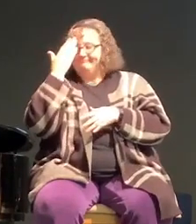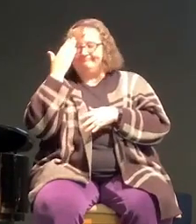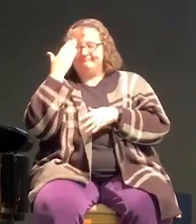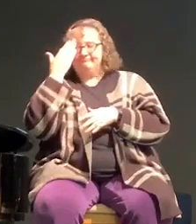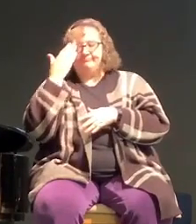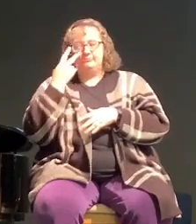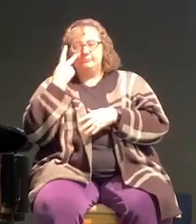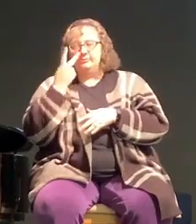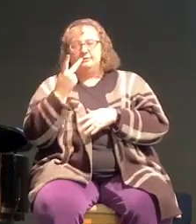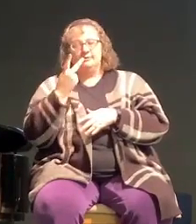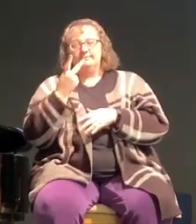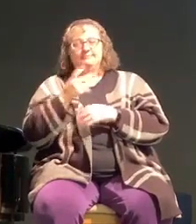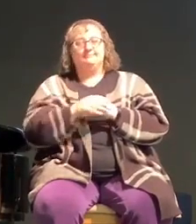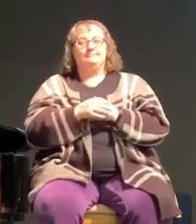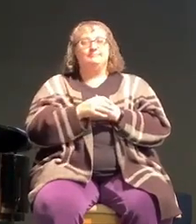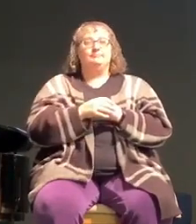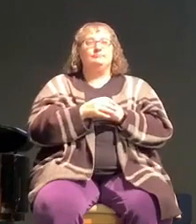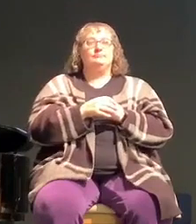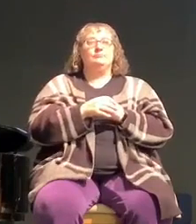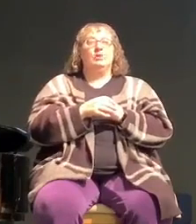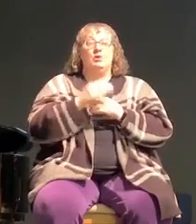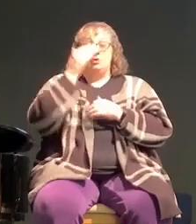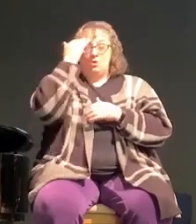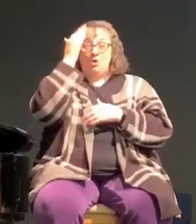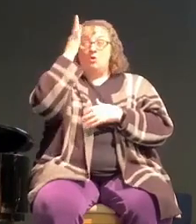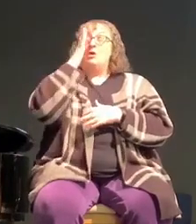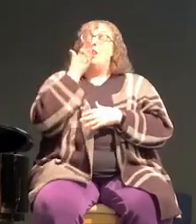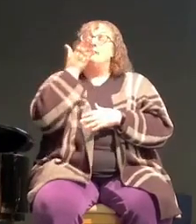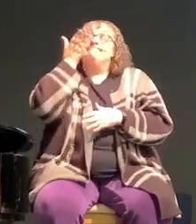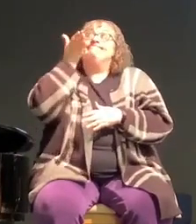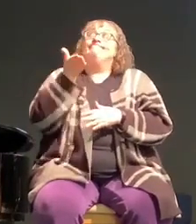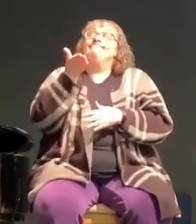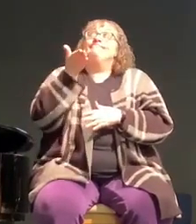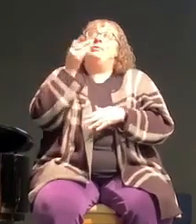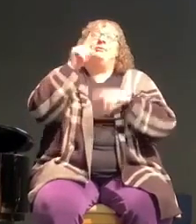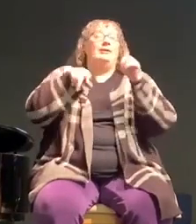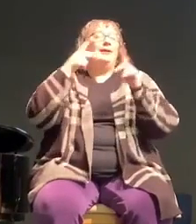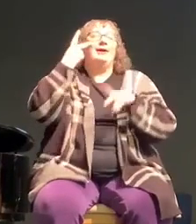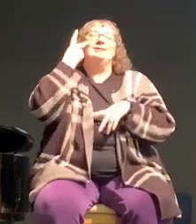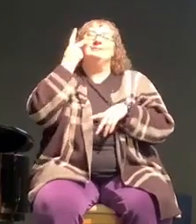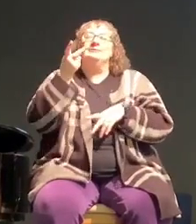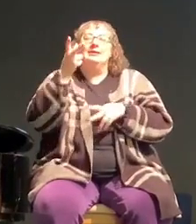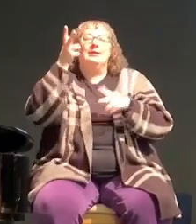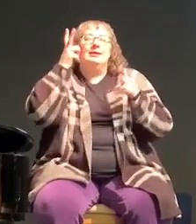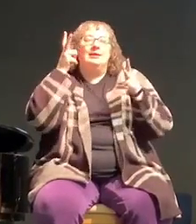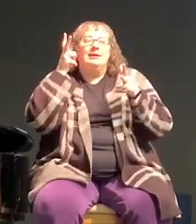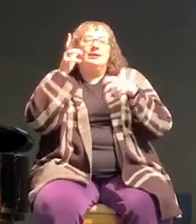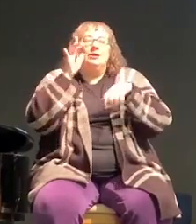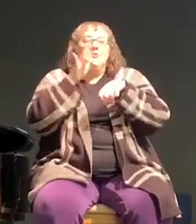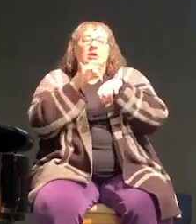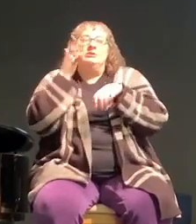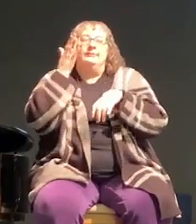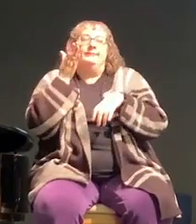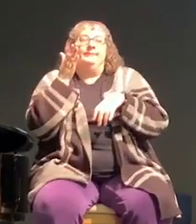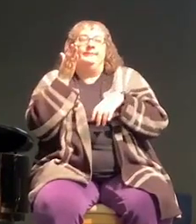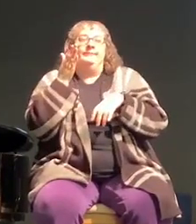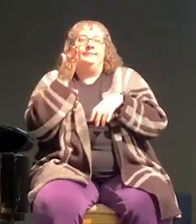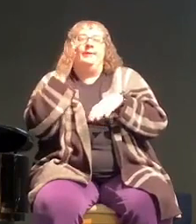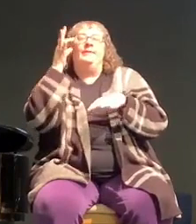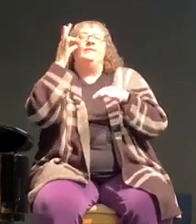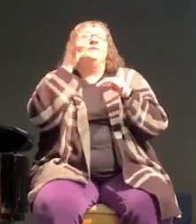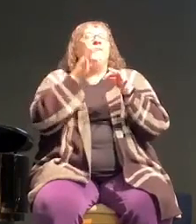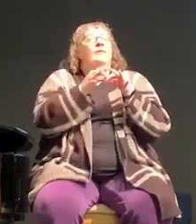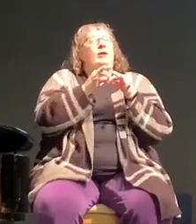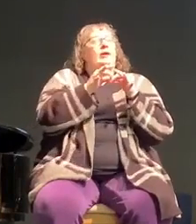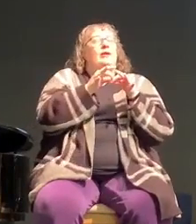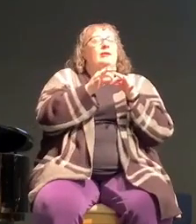see. So it's to know that God is there even when we cannot see, hear, or touch him. Faith itself